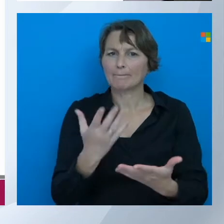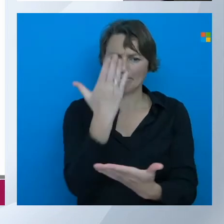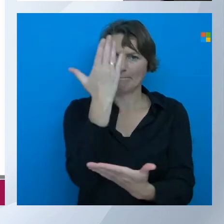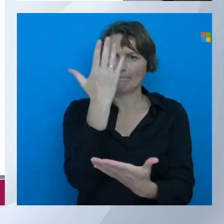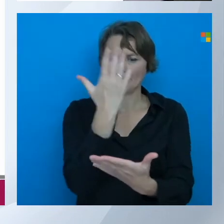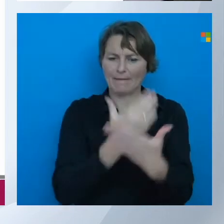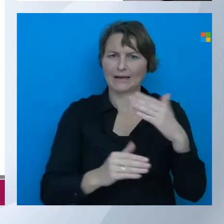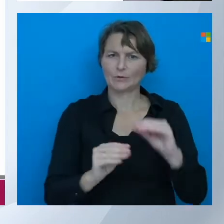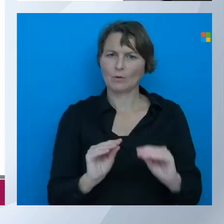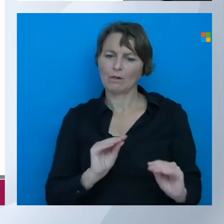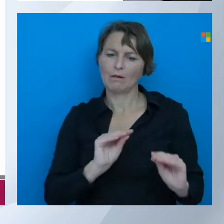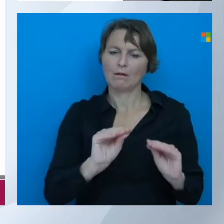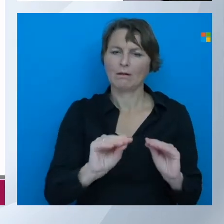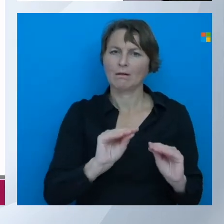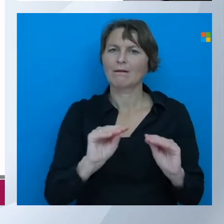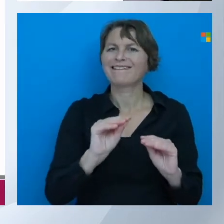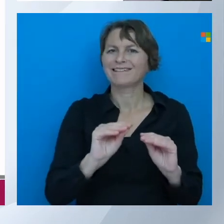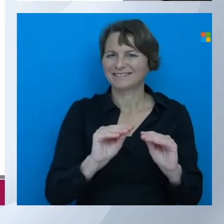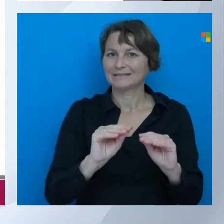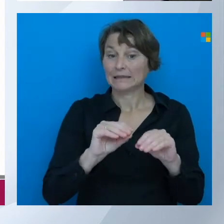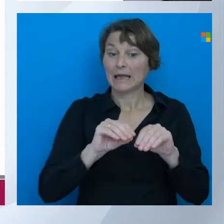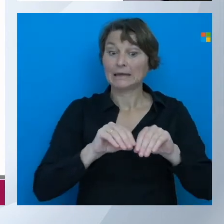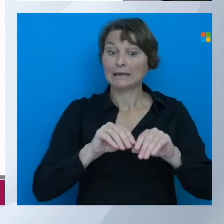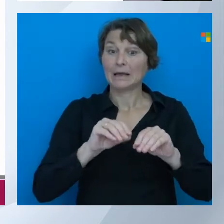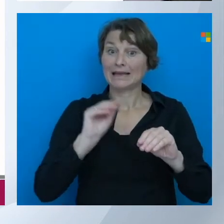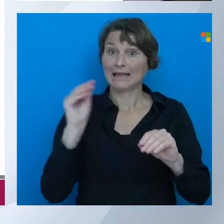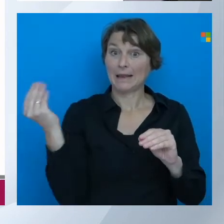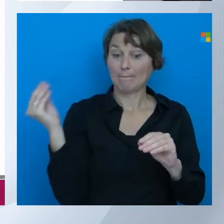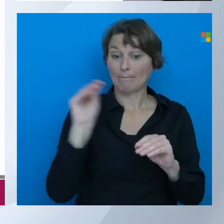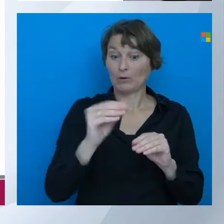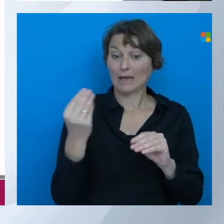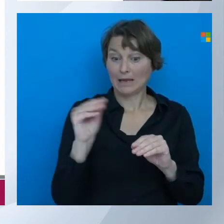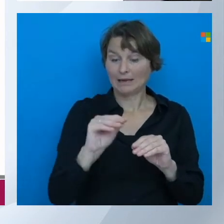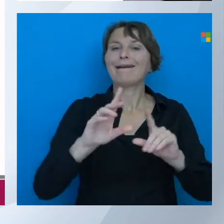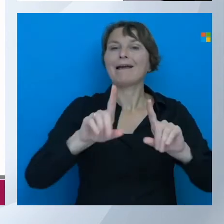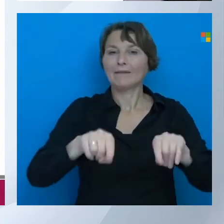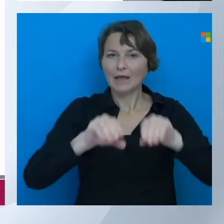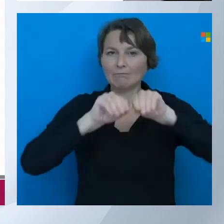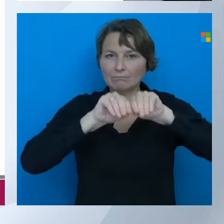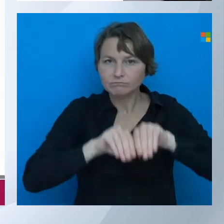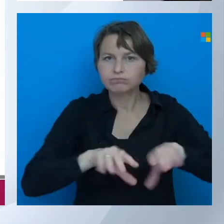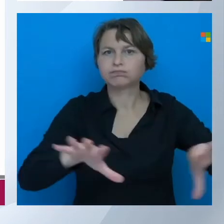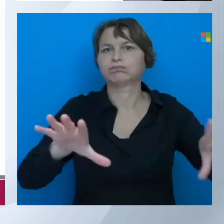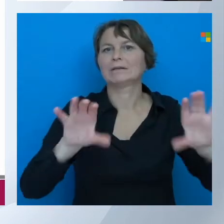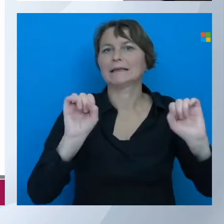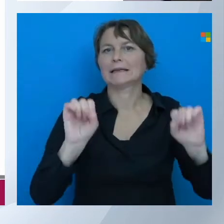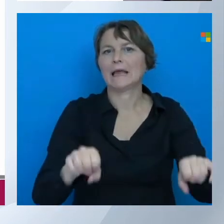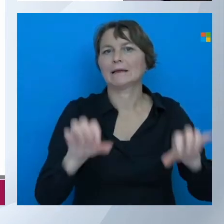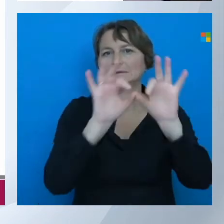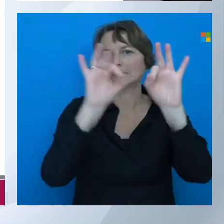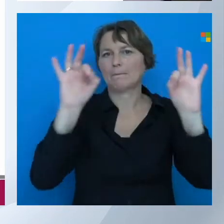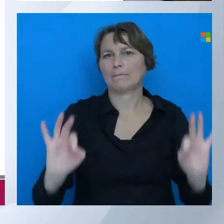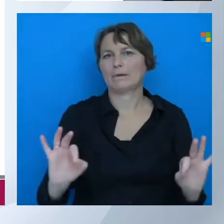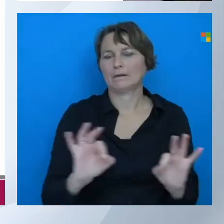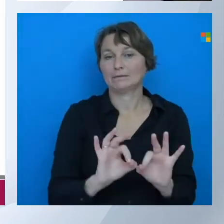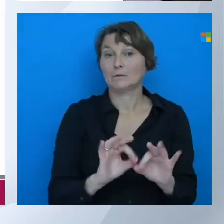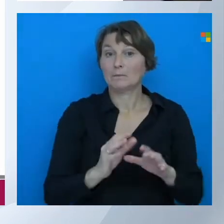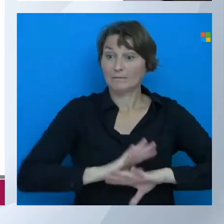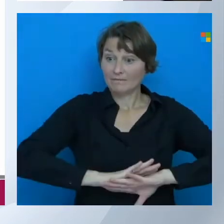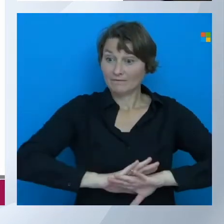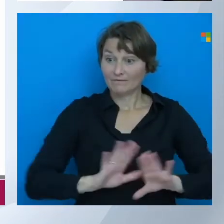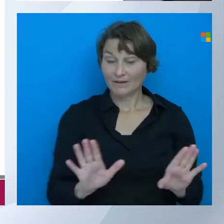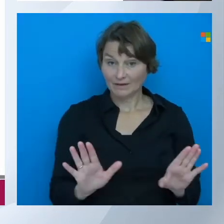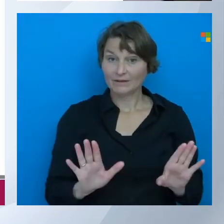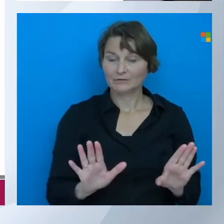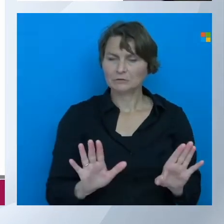can deploy this template. But once I have done that and I've accepted the agreement,